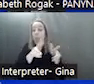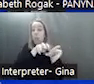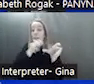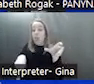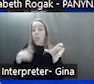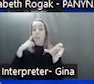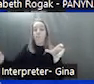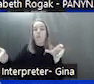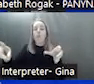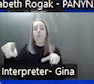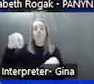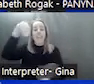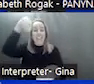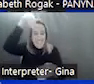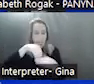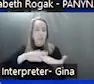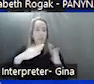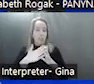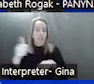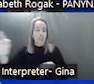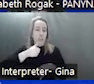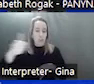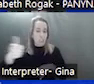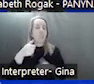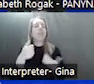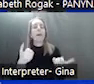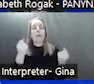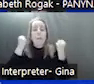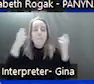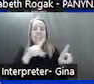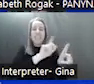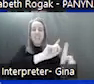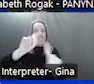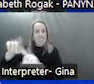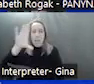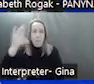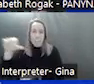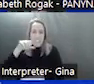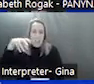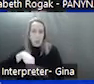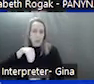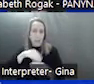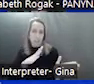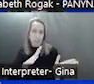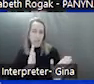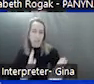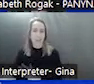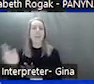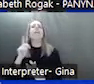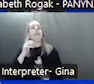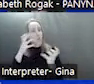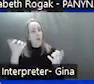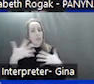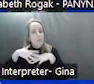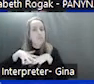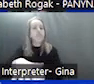a significant number of operators who seem to have not been considered for integration into the Port Authority, the future Port